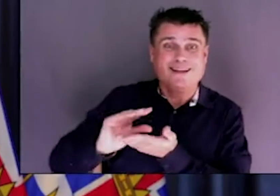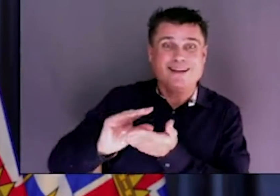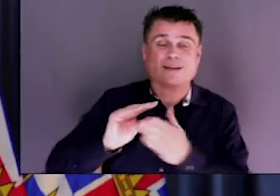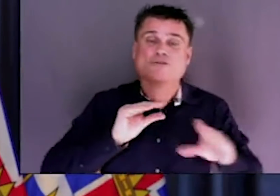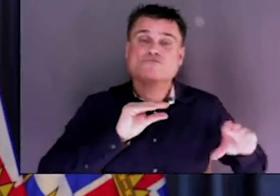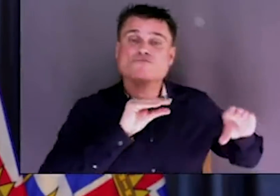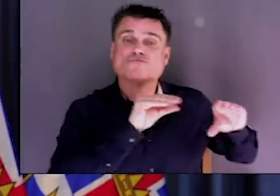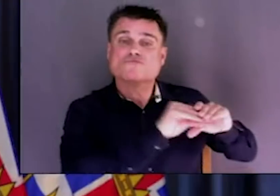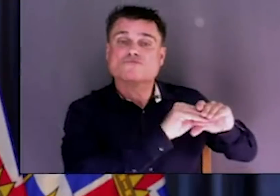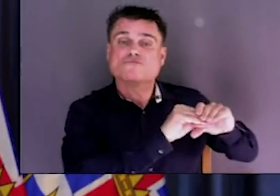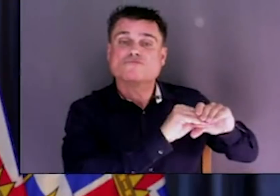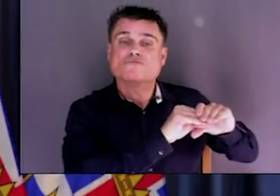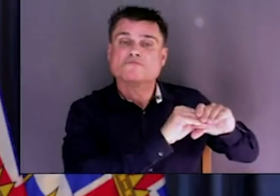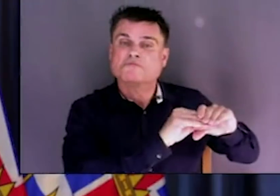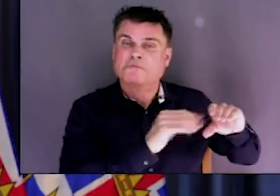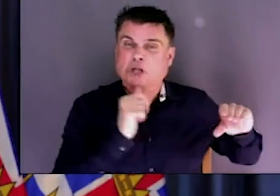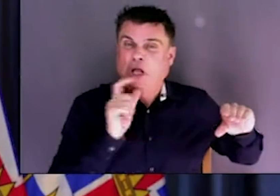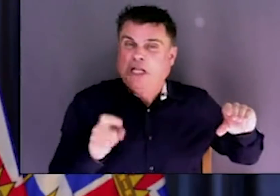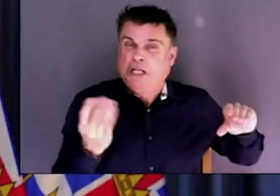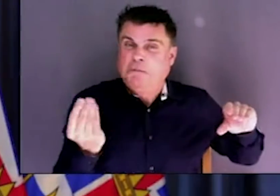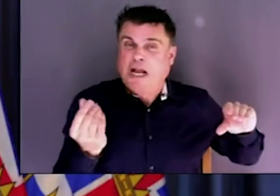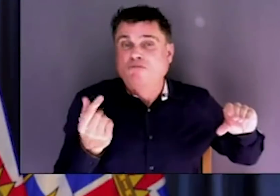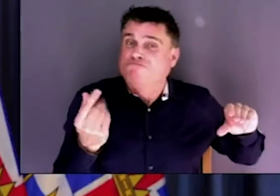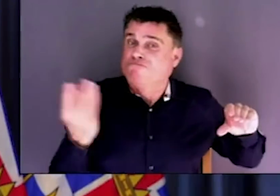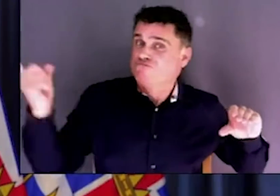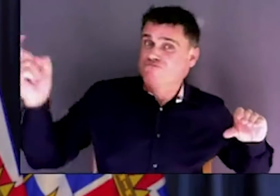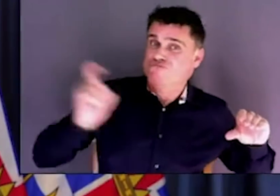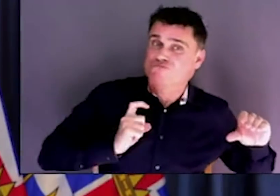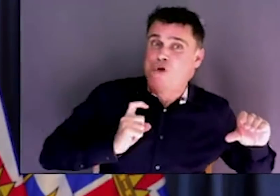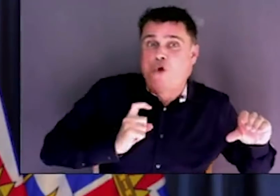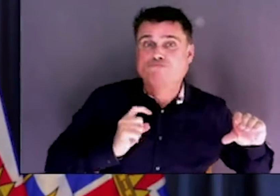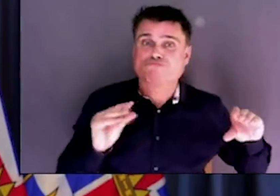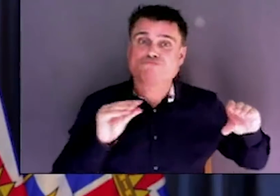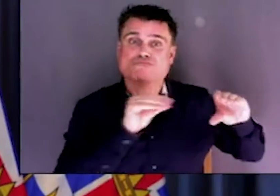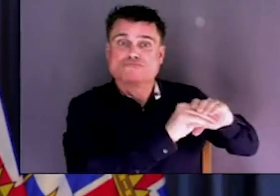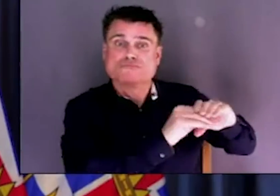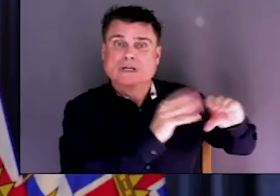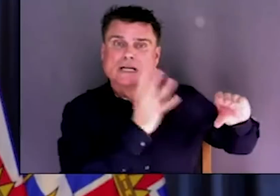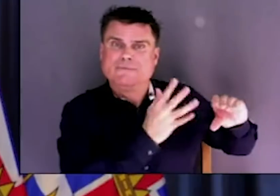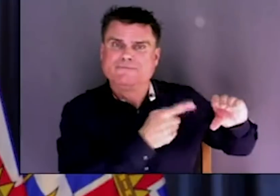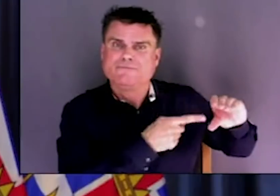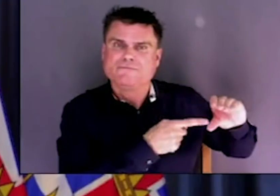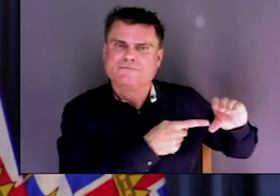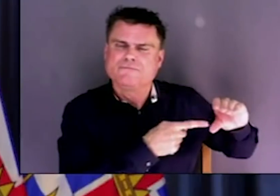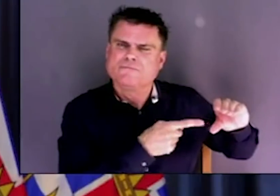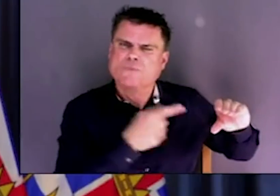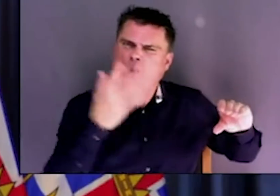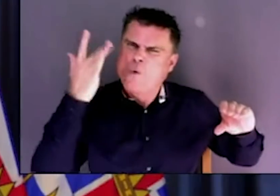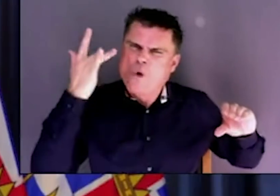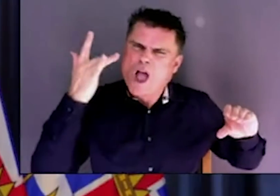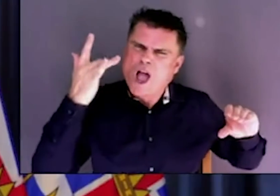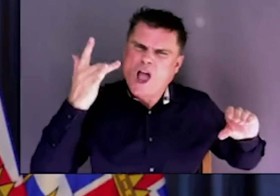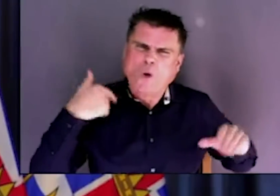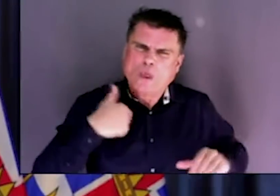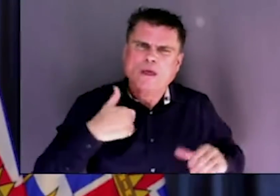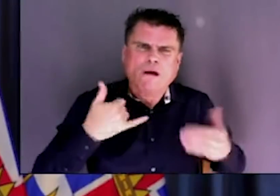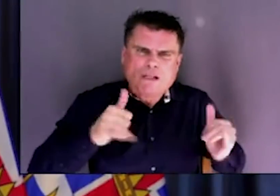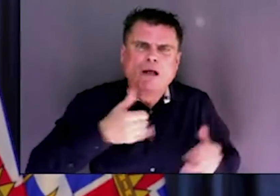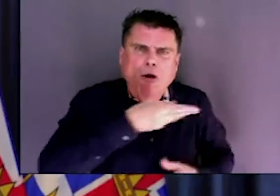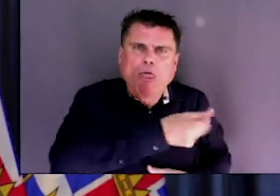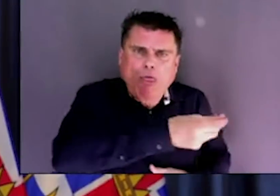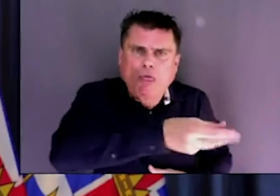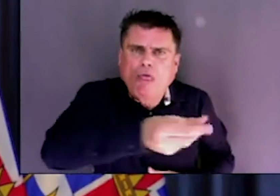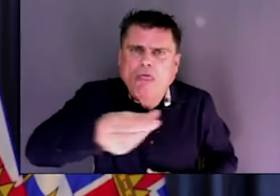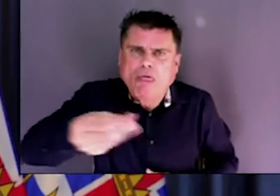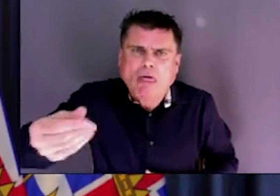how is it prudent to do it at all? Well, it's prudent to do it because it's putting dollars into people's pockets so that they can continue to get